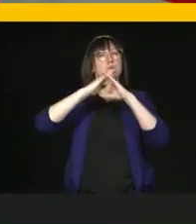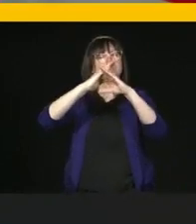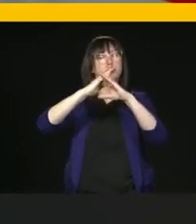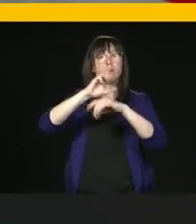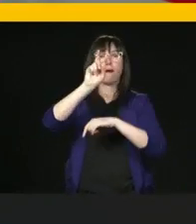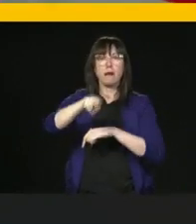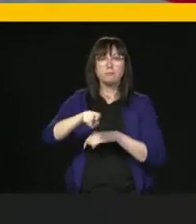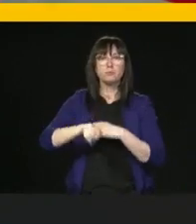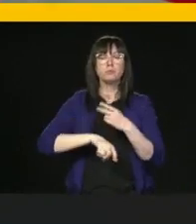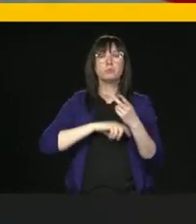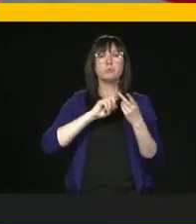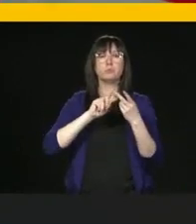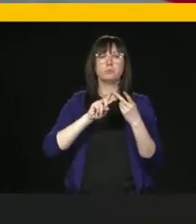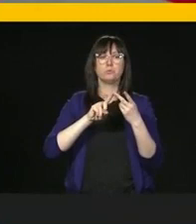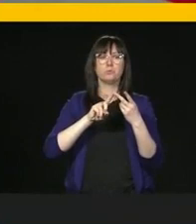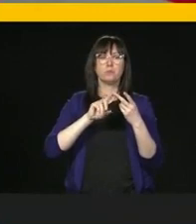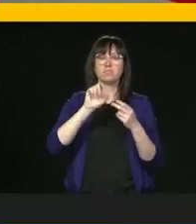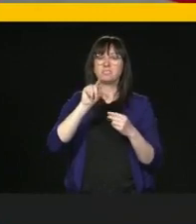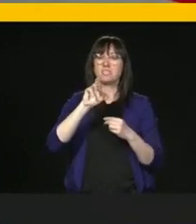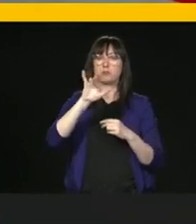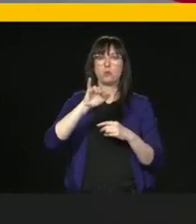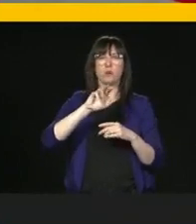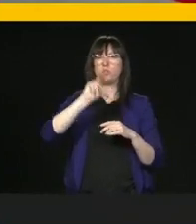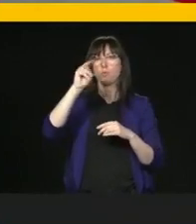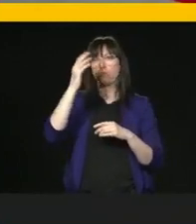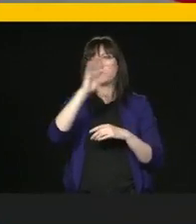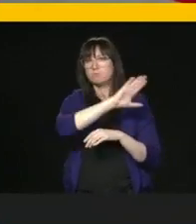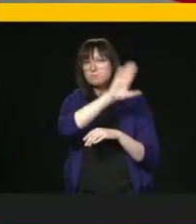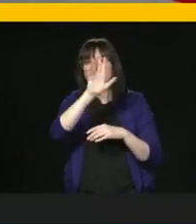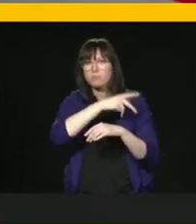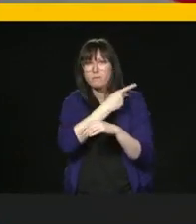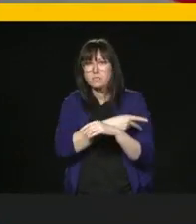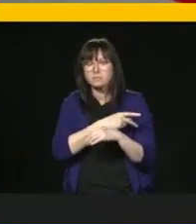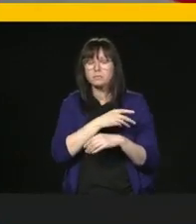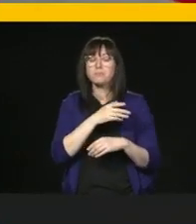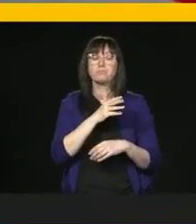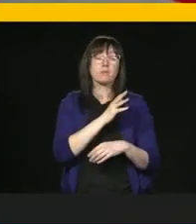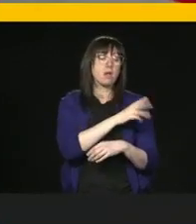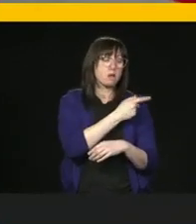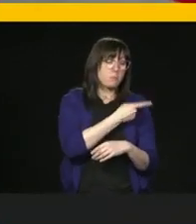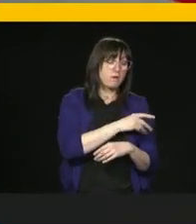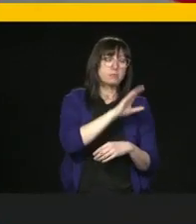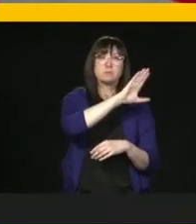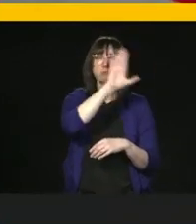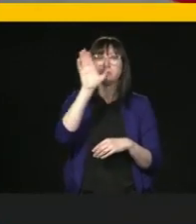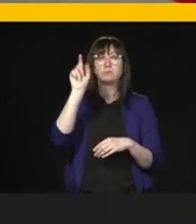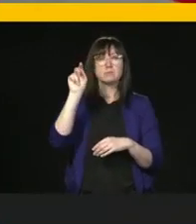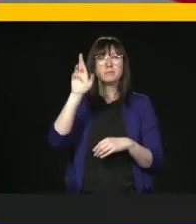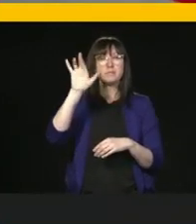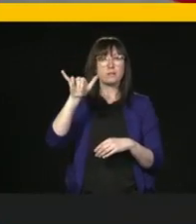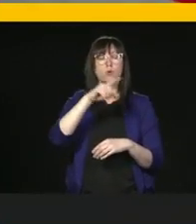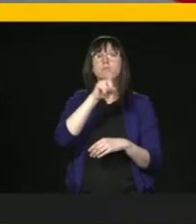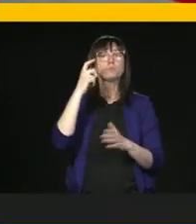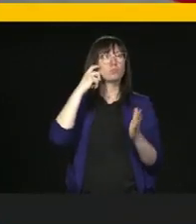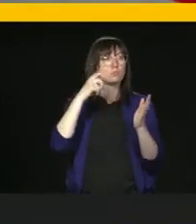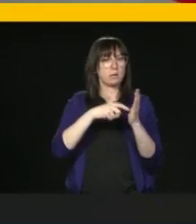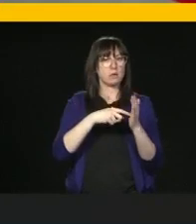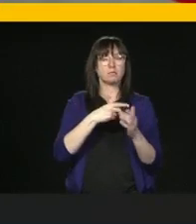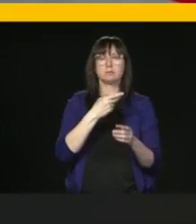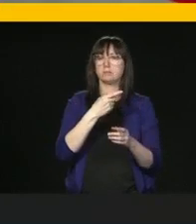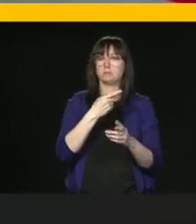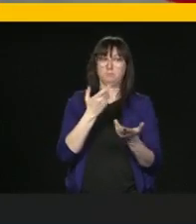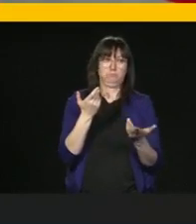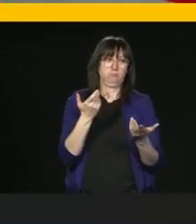territories. Provinces and territories recognize that they are at very different epidemiologic situations as